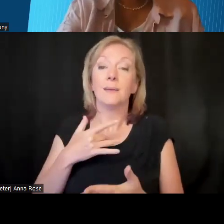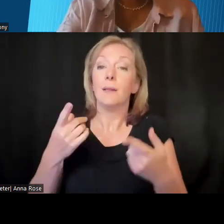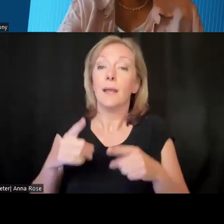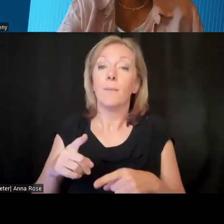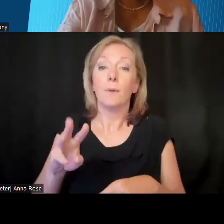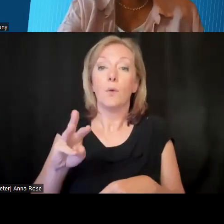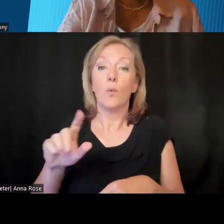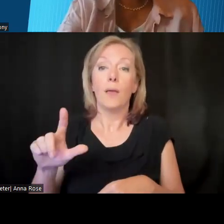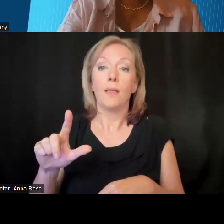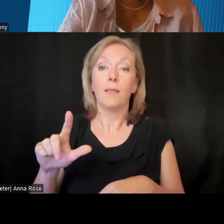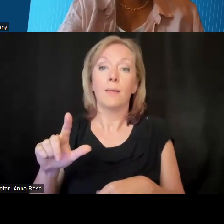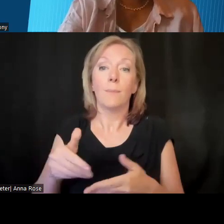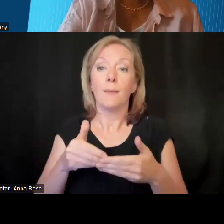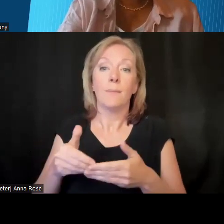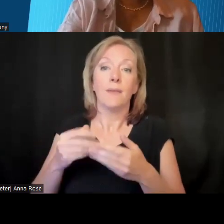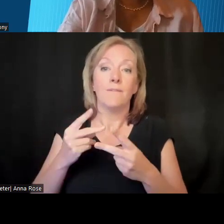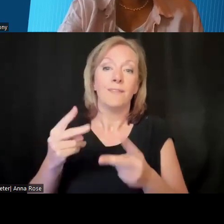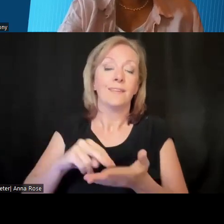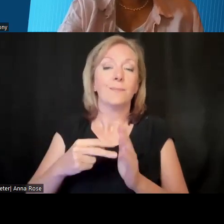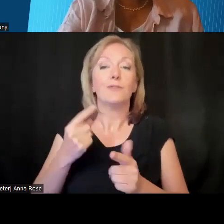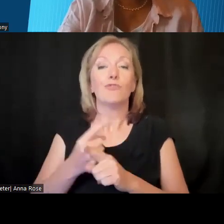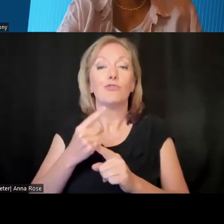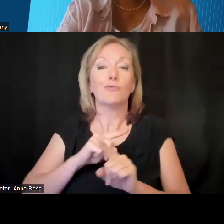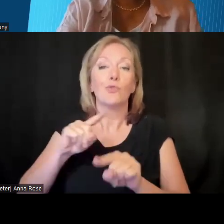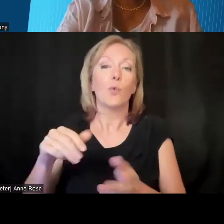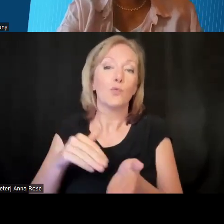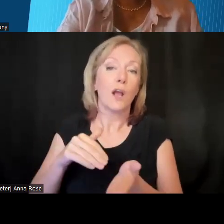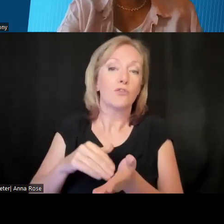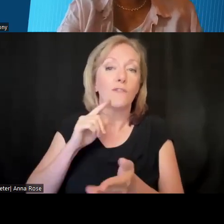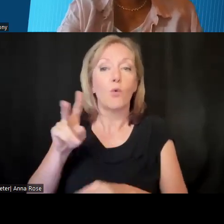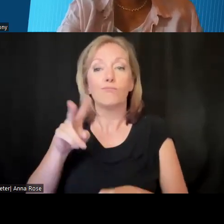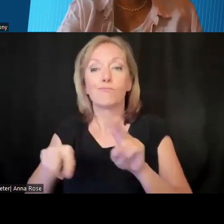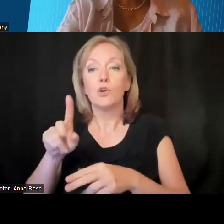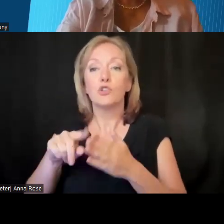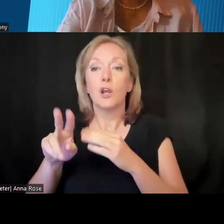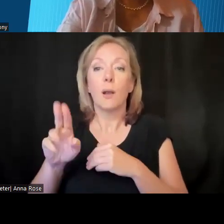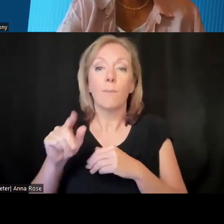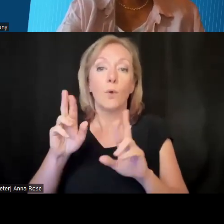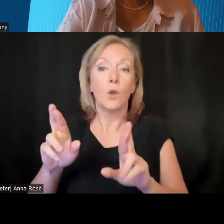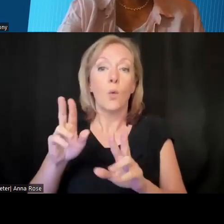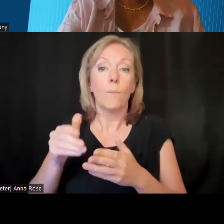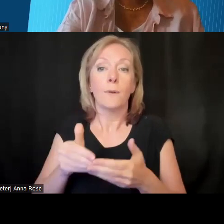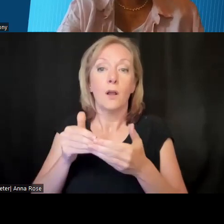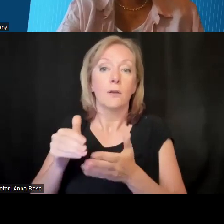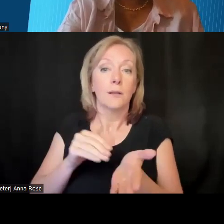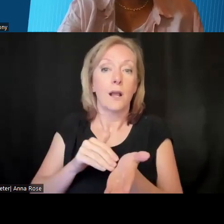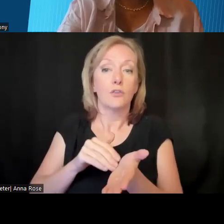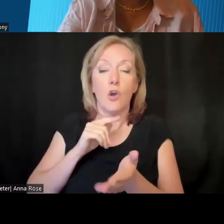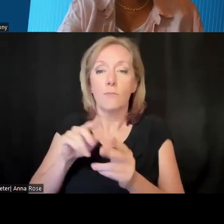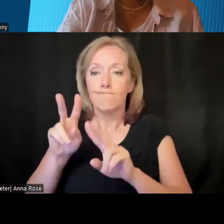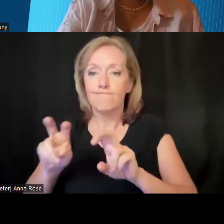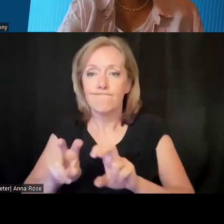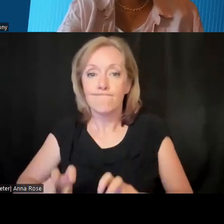So as moms and dads bring their babies in, we hope that the pediatricians are checking. If there's a concern, it